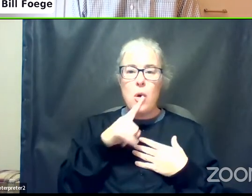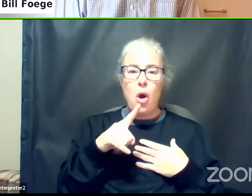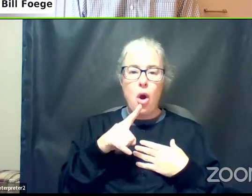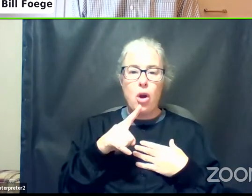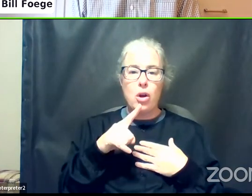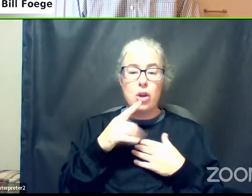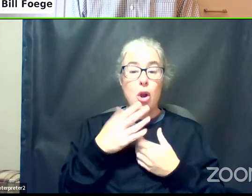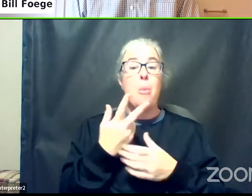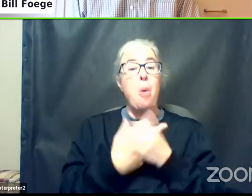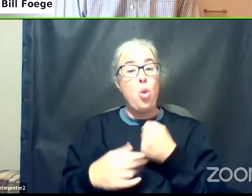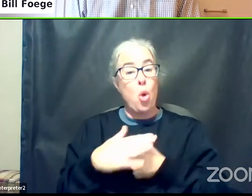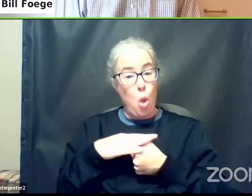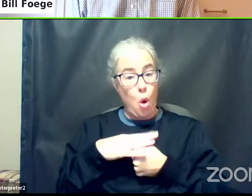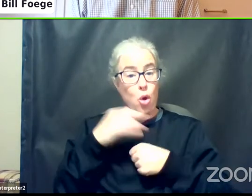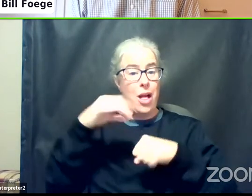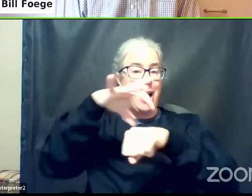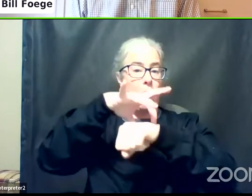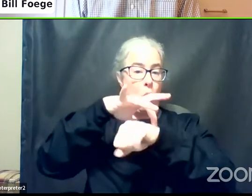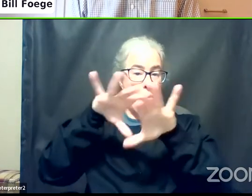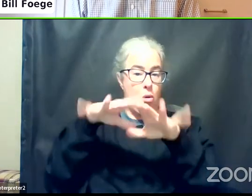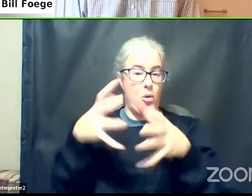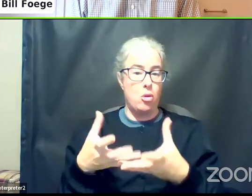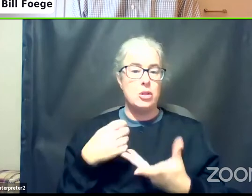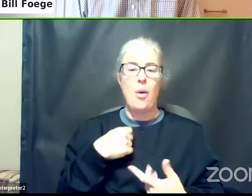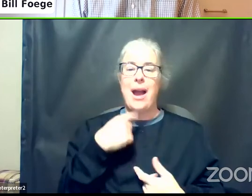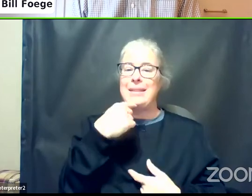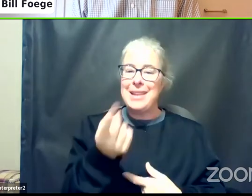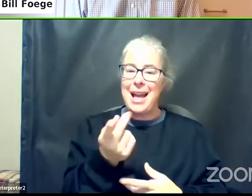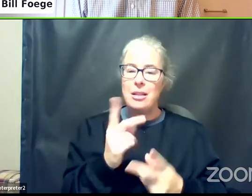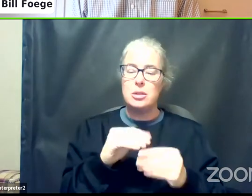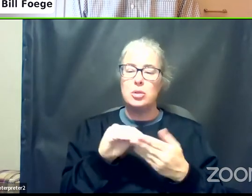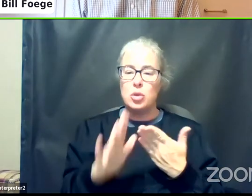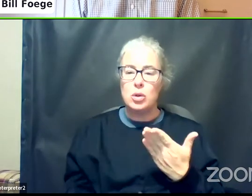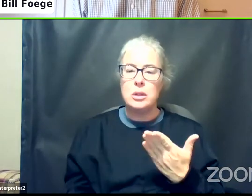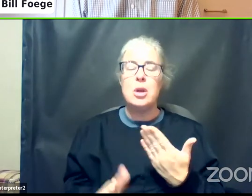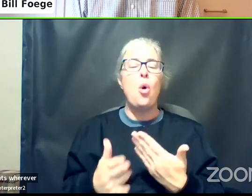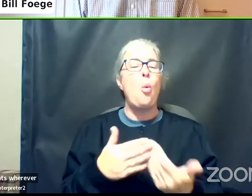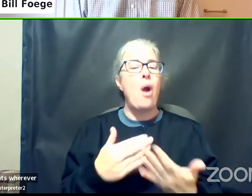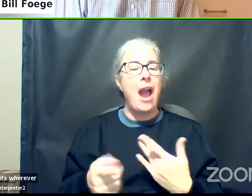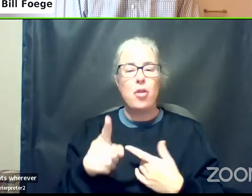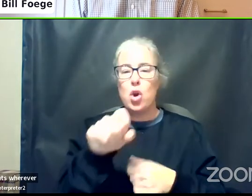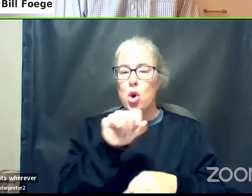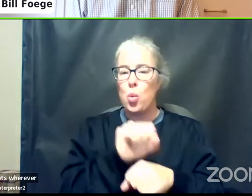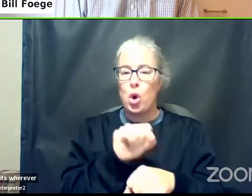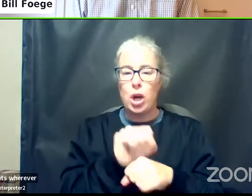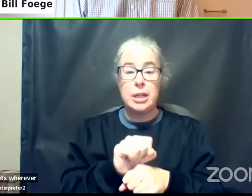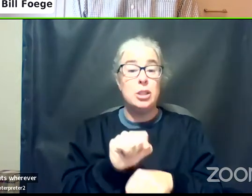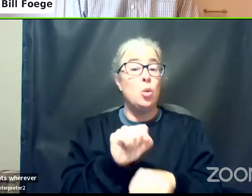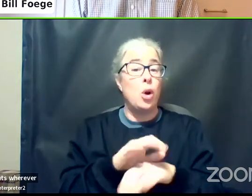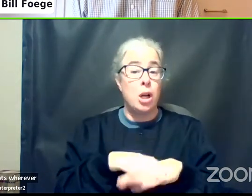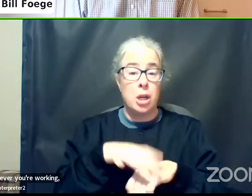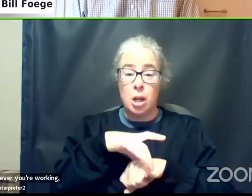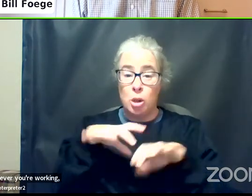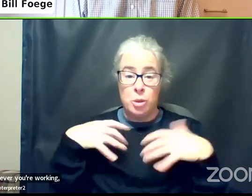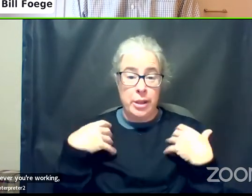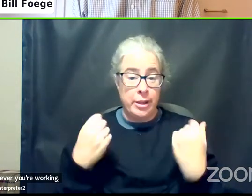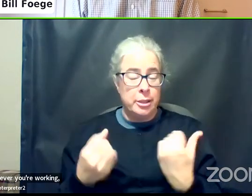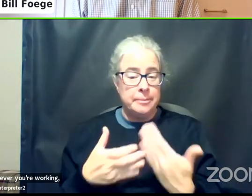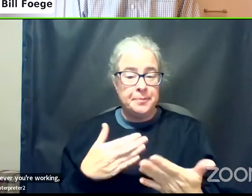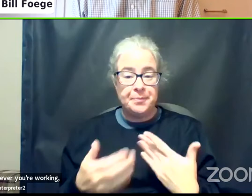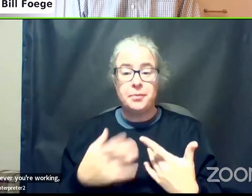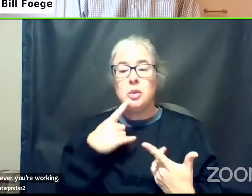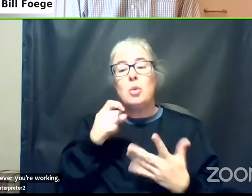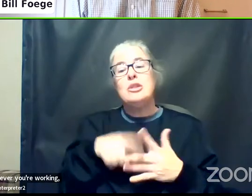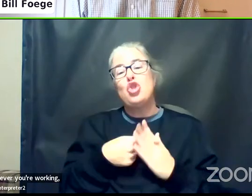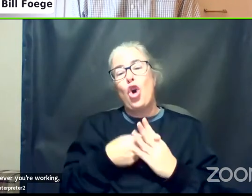you're both local and global so I keep telling students wherever you're working you're working on global health and so